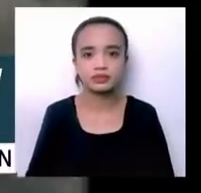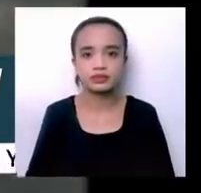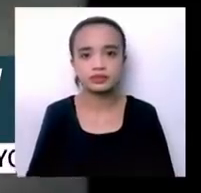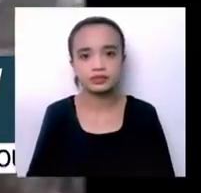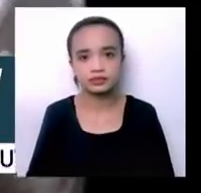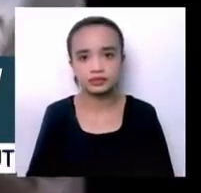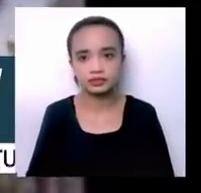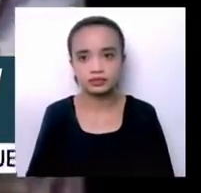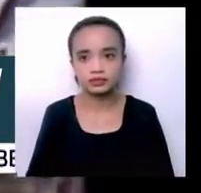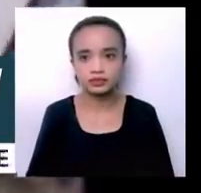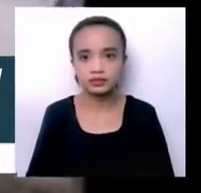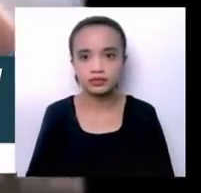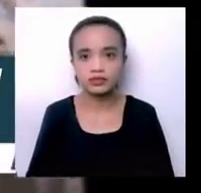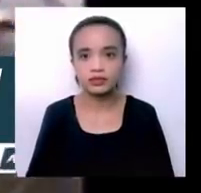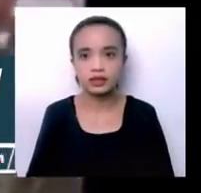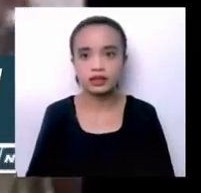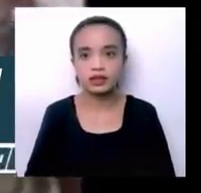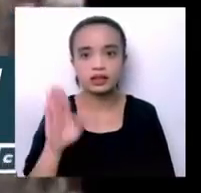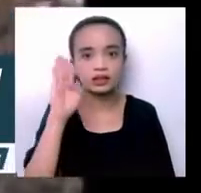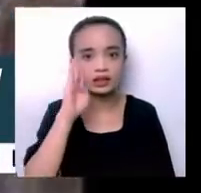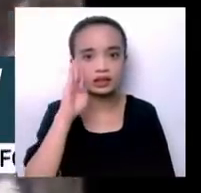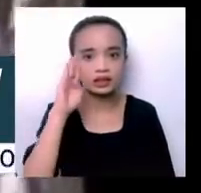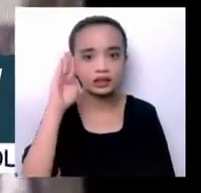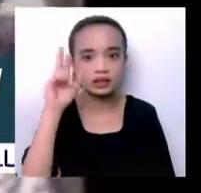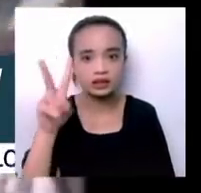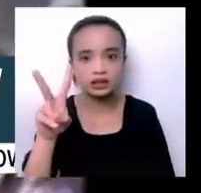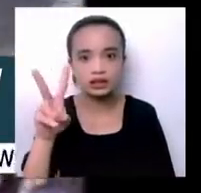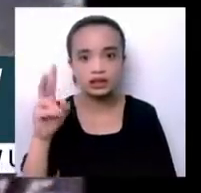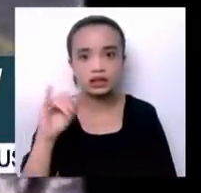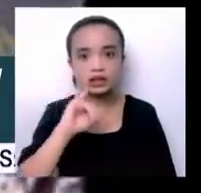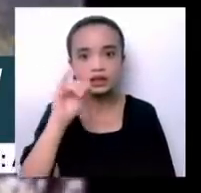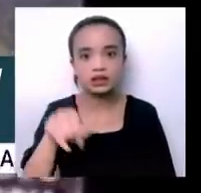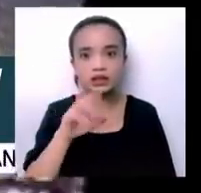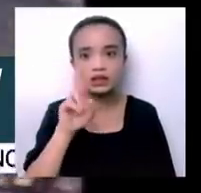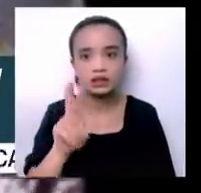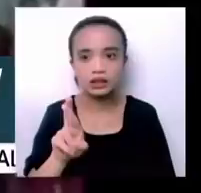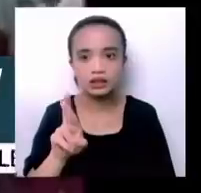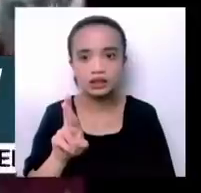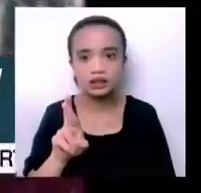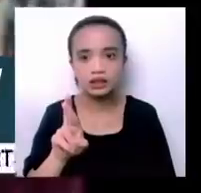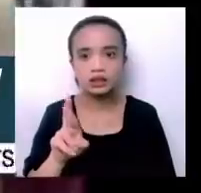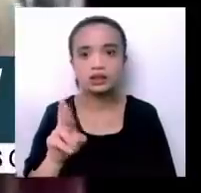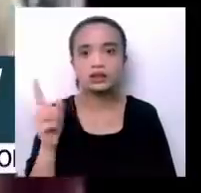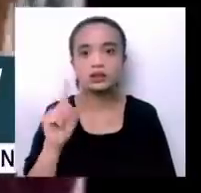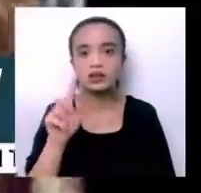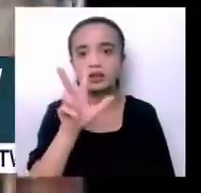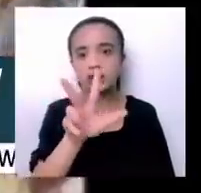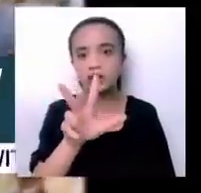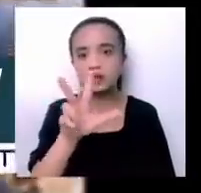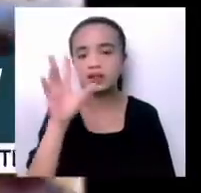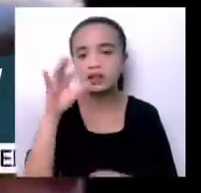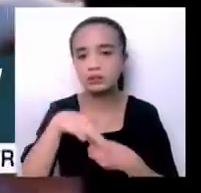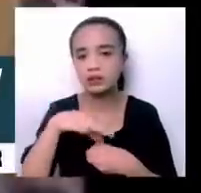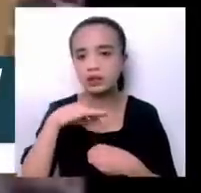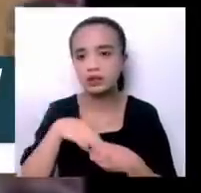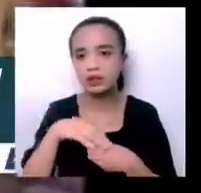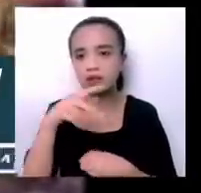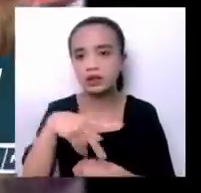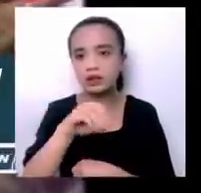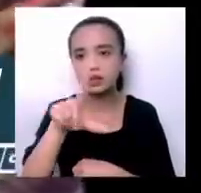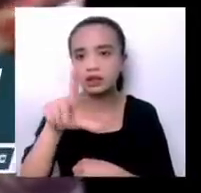The dictator's son and name, Ferdinand Marcos Jr., is the frontrunner in pre-election presidential polls.